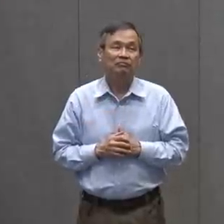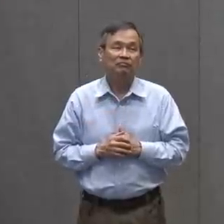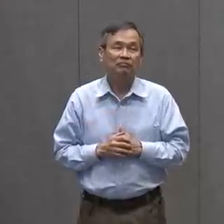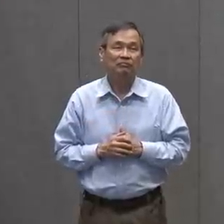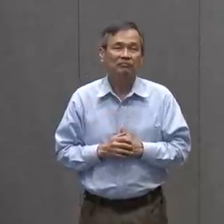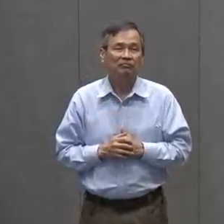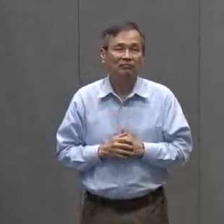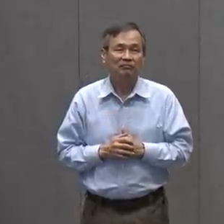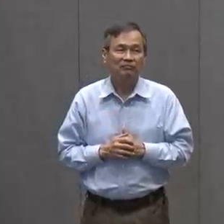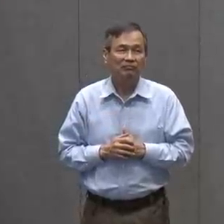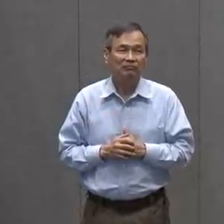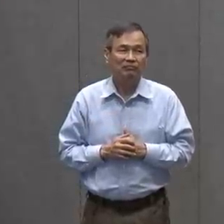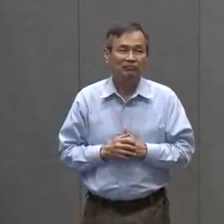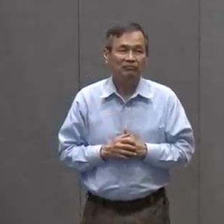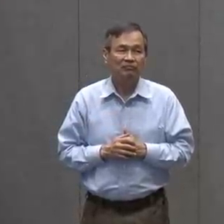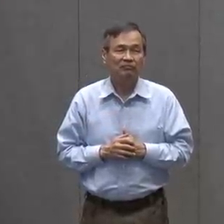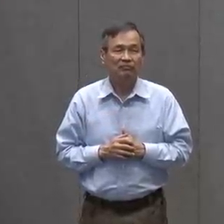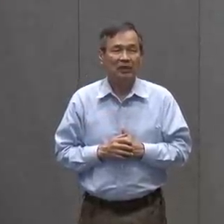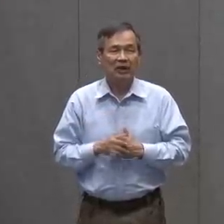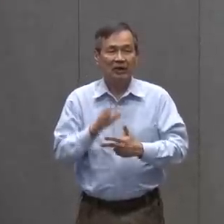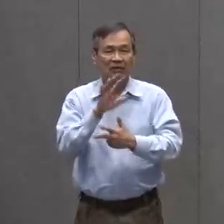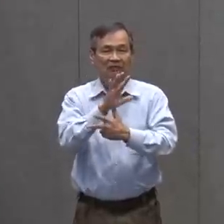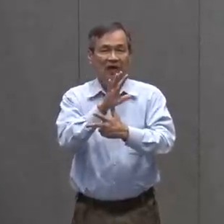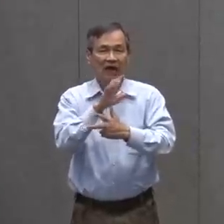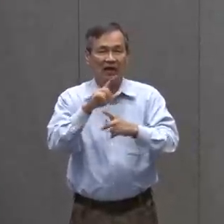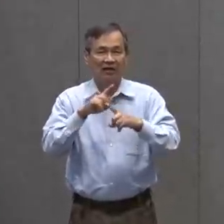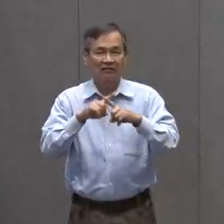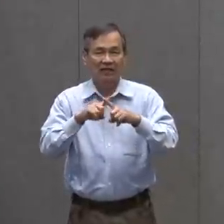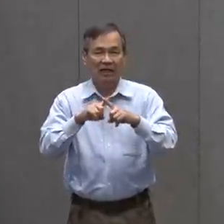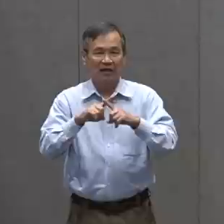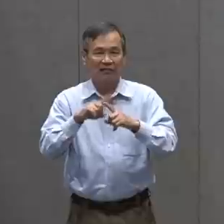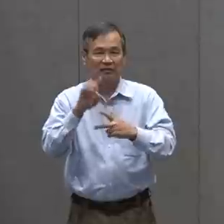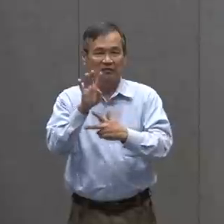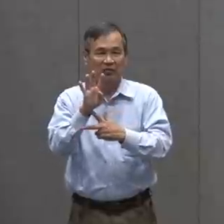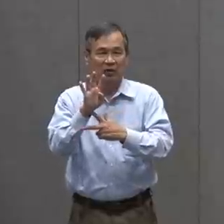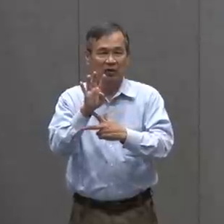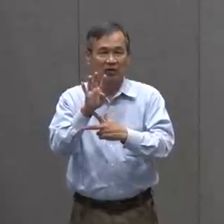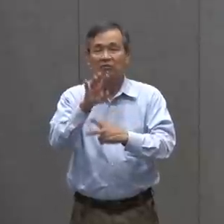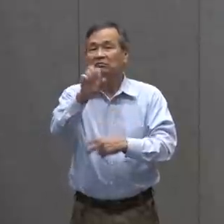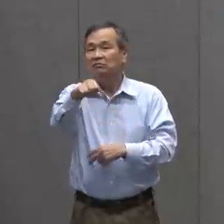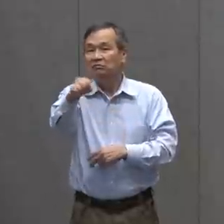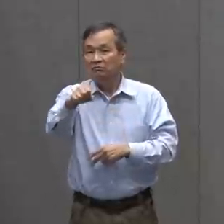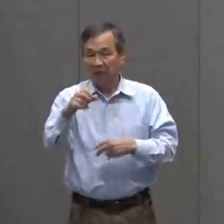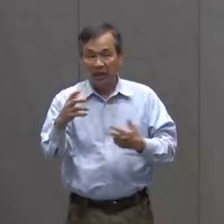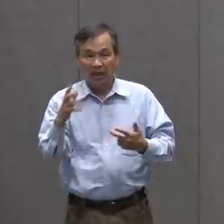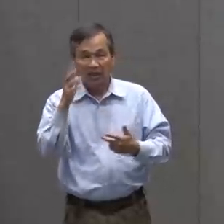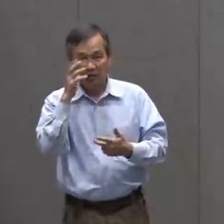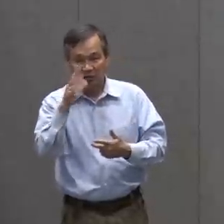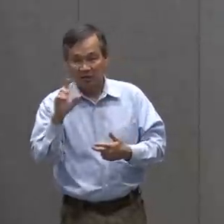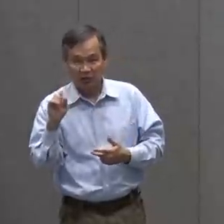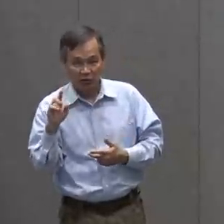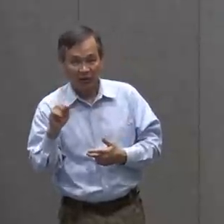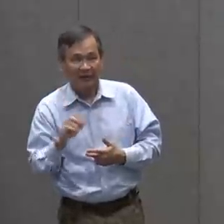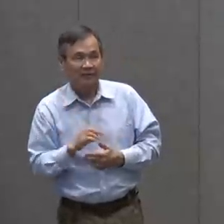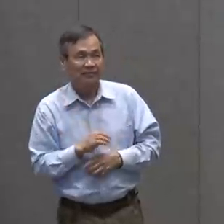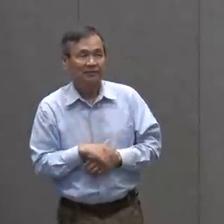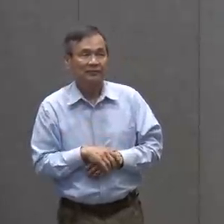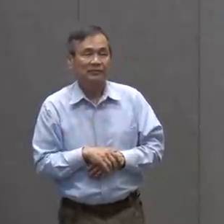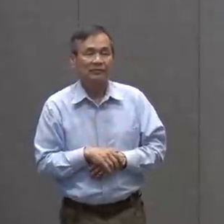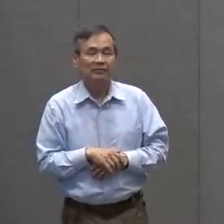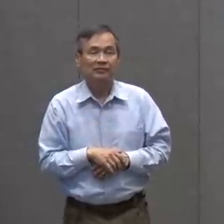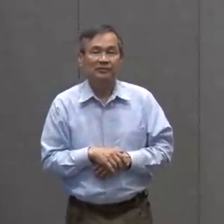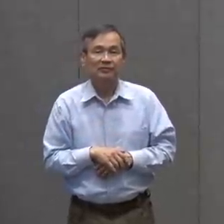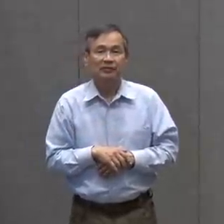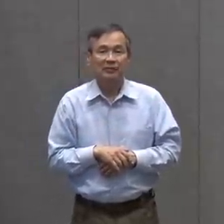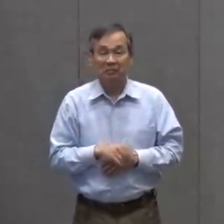I don't like where 15 is. I could do 5 times 4. Ooh, I'm going to do the 5 times 4 is 20 because it